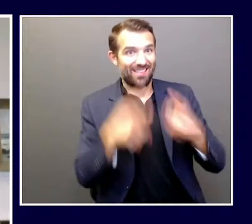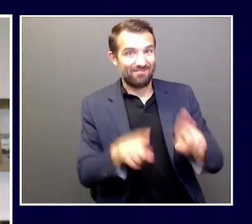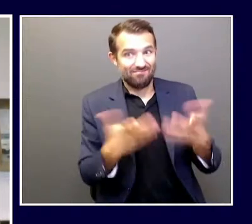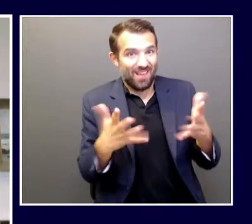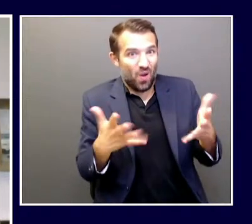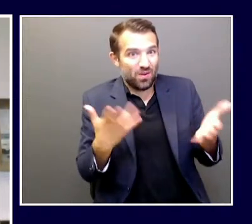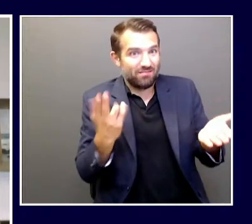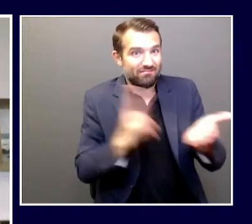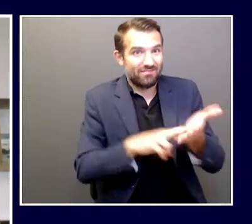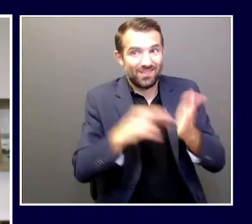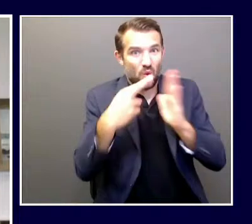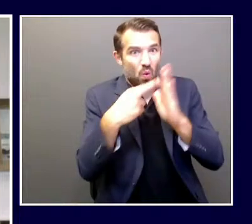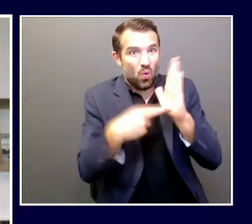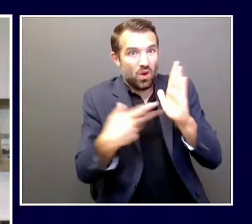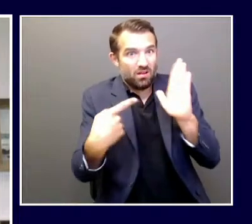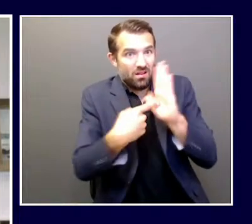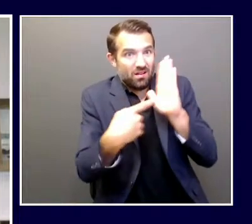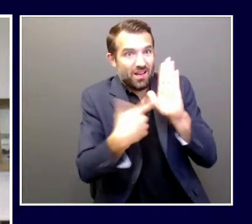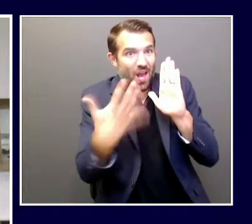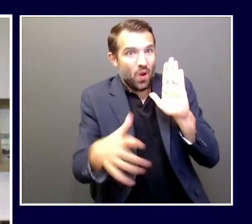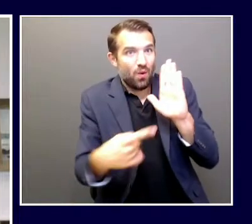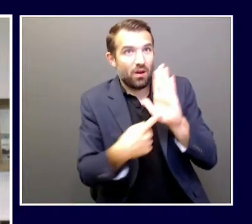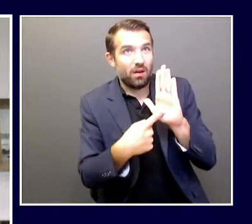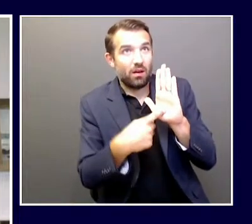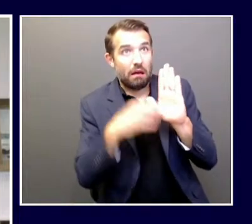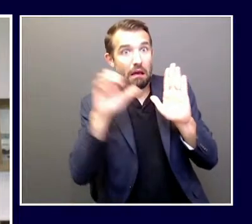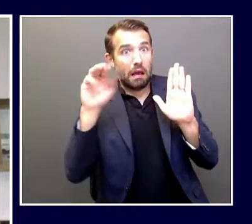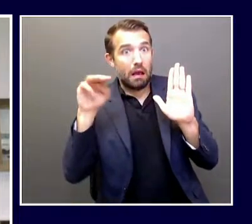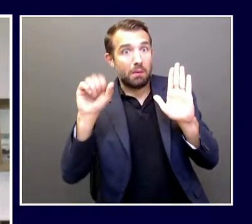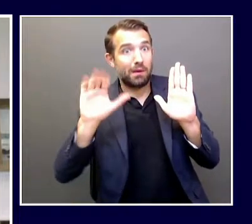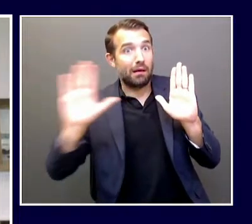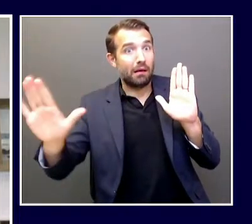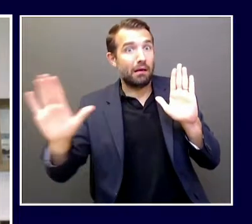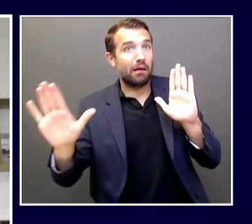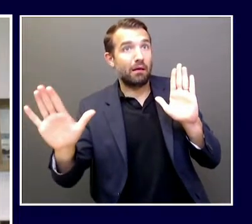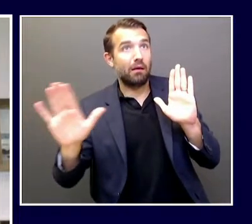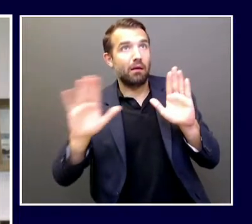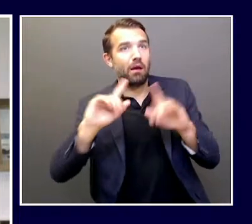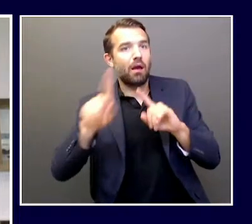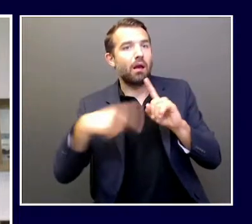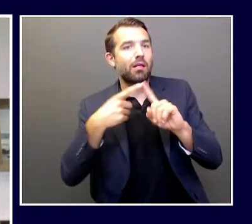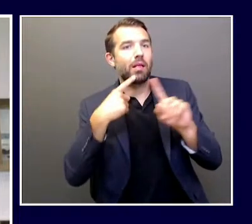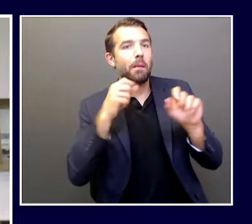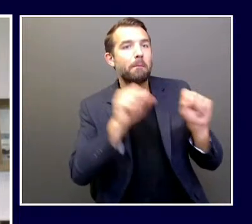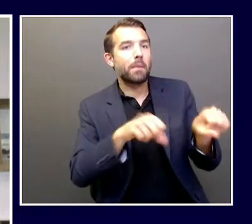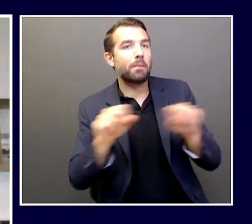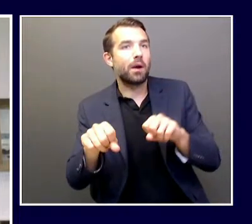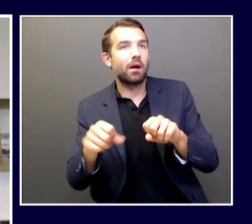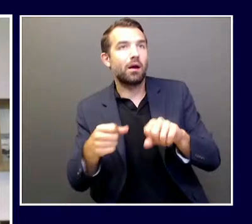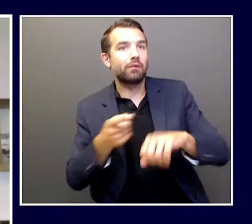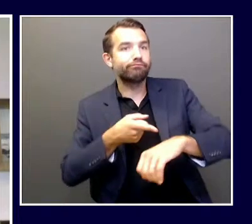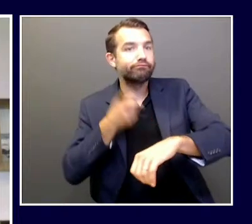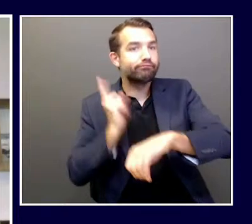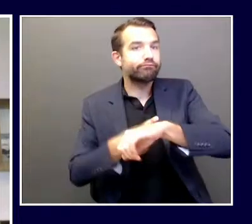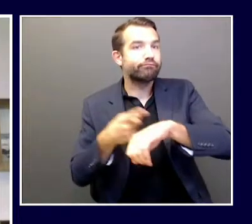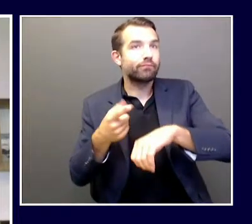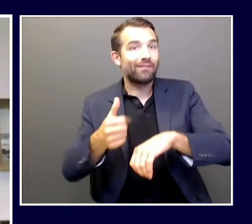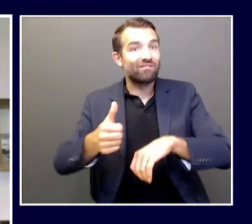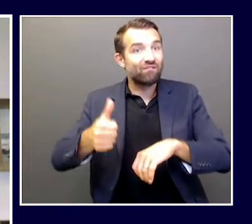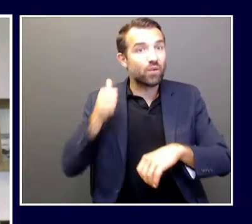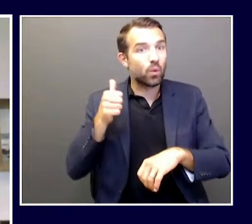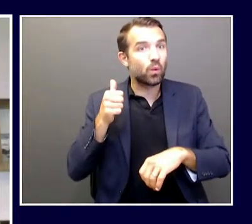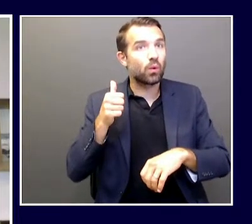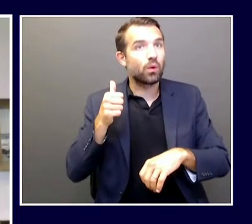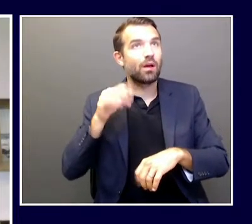EMS board and their pronouncements were focused on potential enforcement and disciplinary actions that they may elect to take in the event